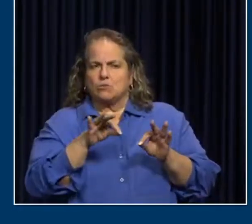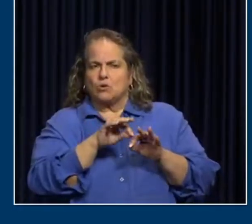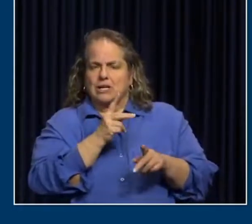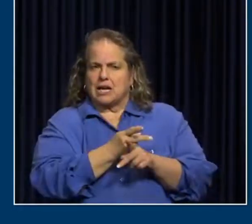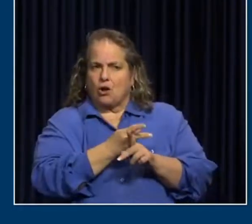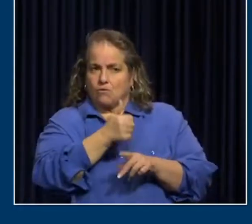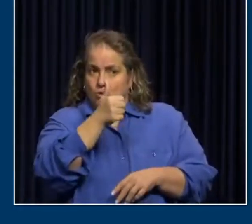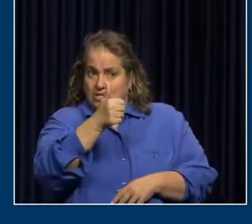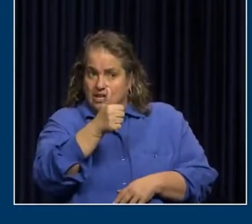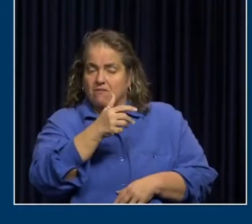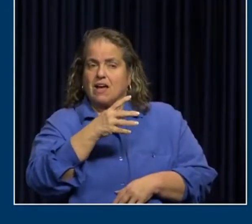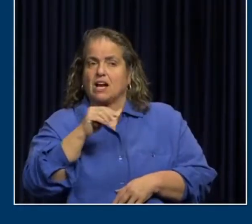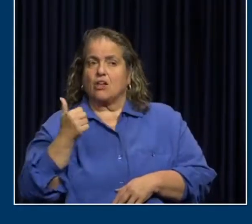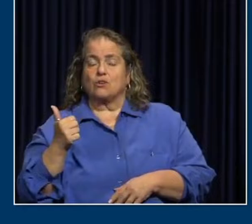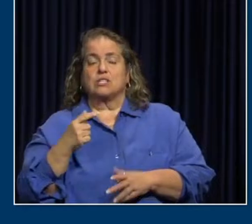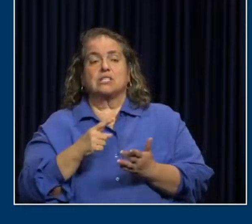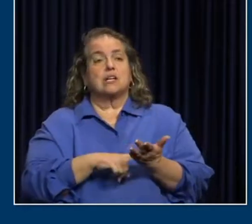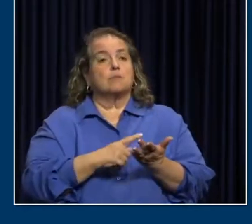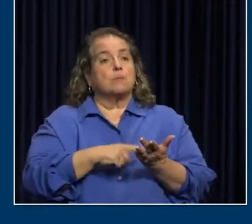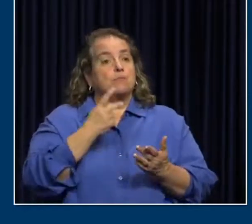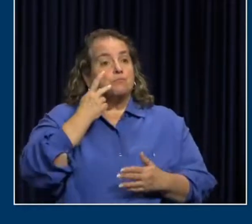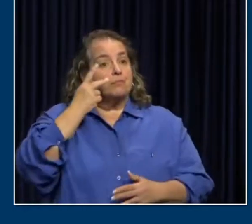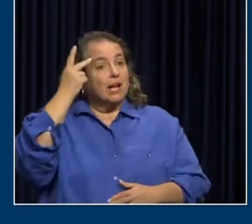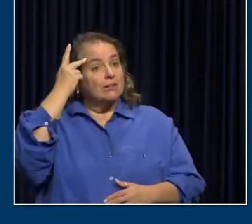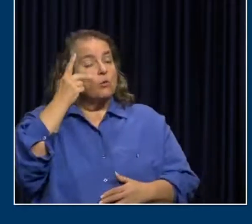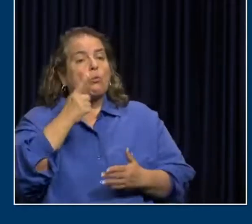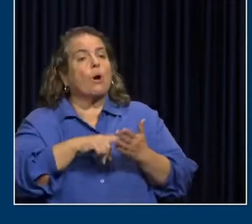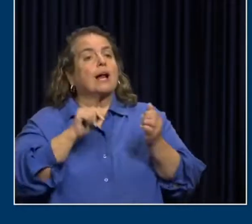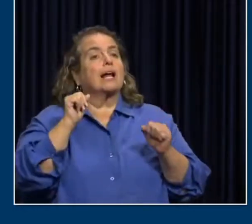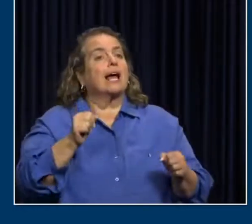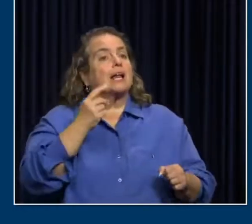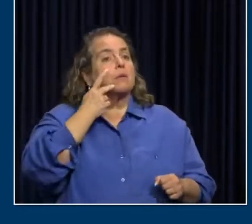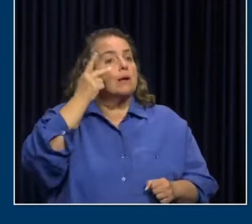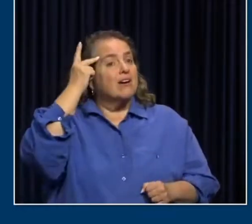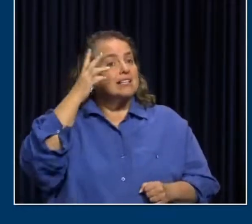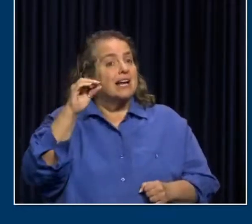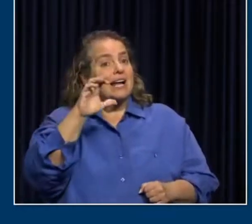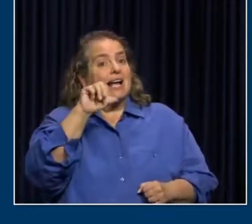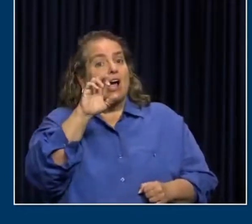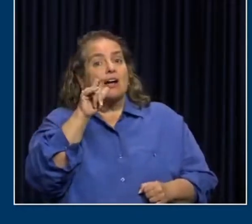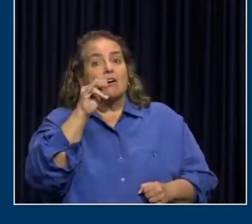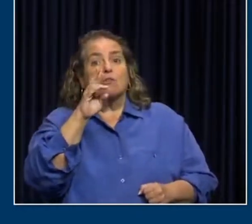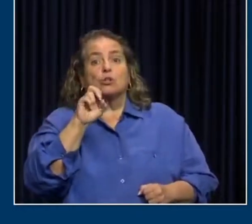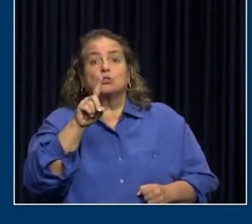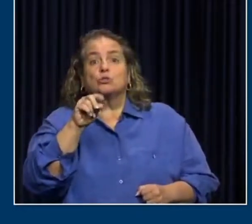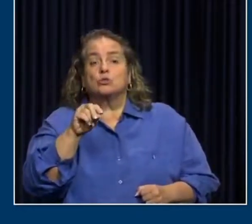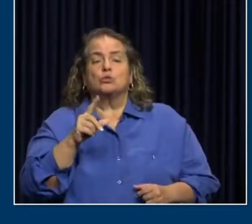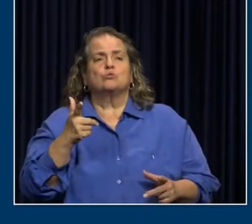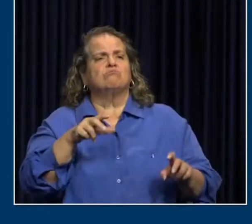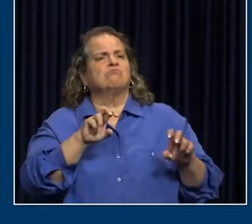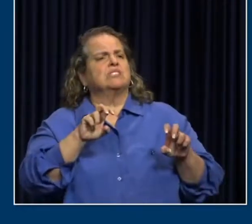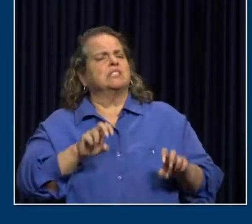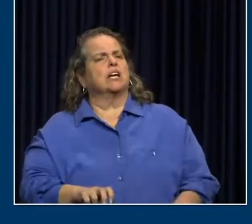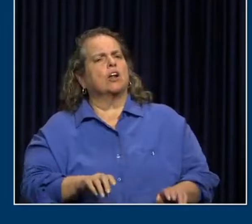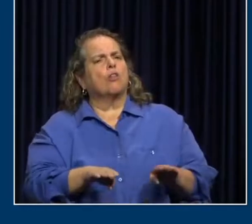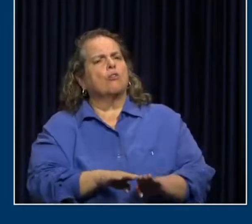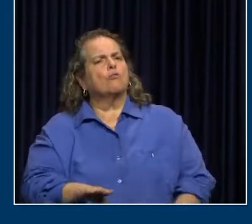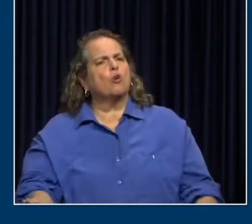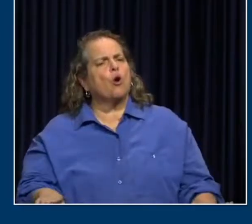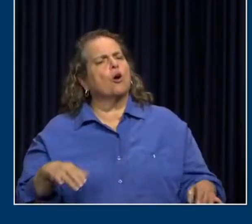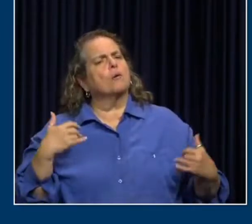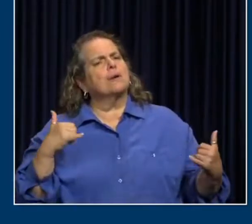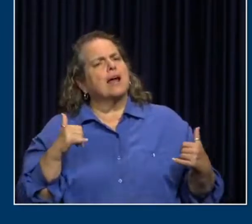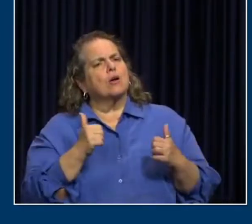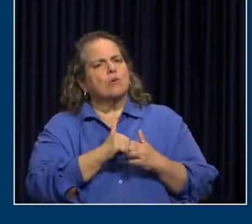parents and caregivers can do to make sure and decrease some of that stress response for kids. Get down on the floor and play with your kids.